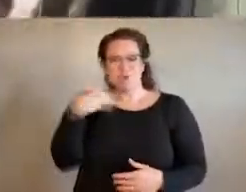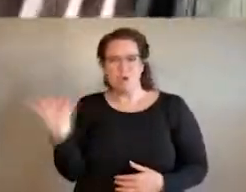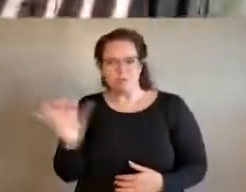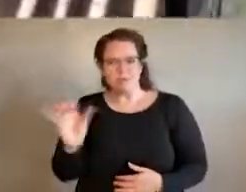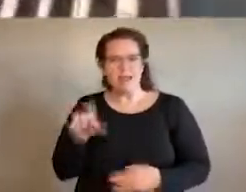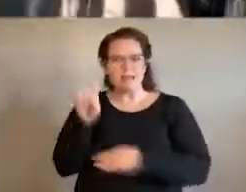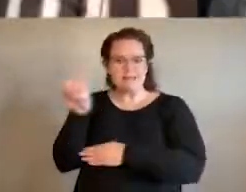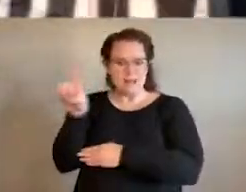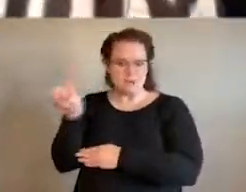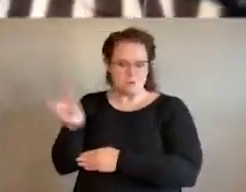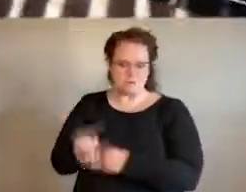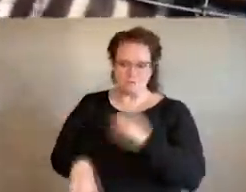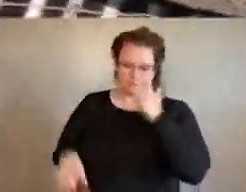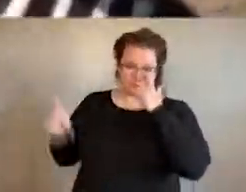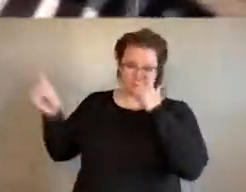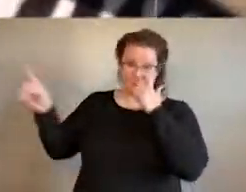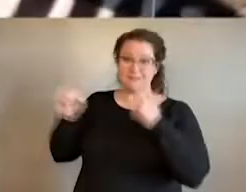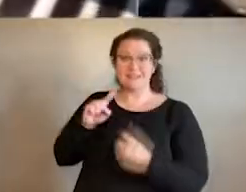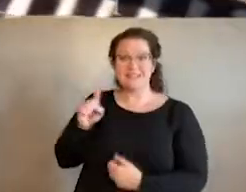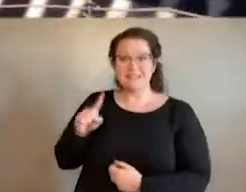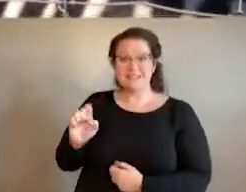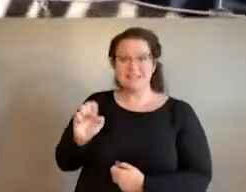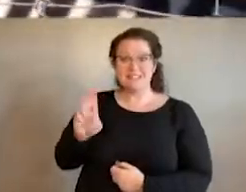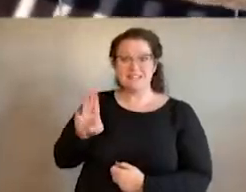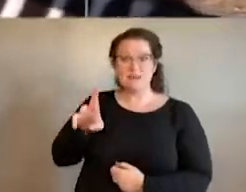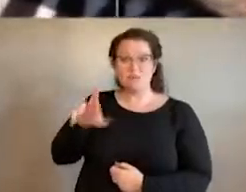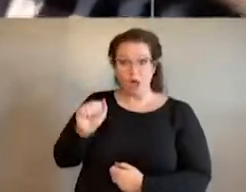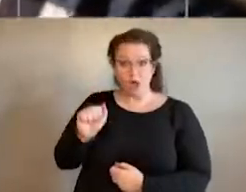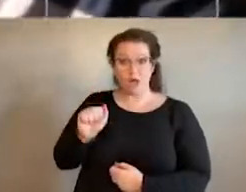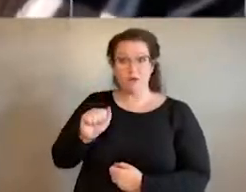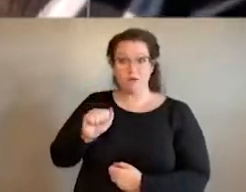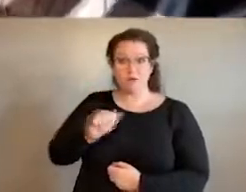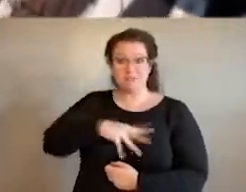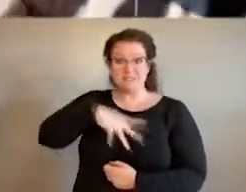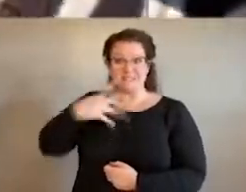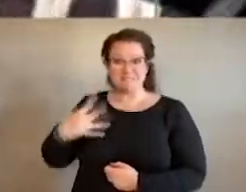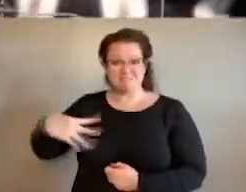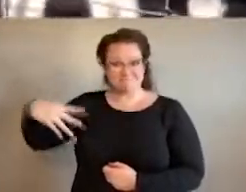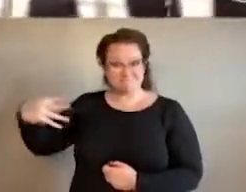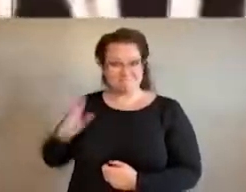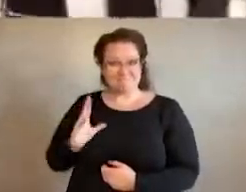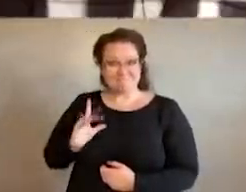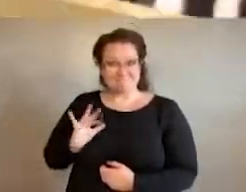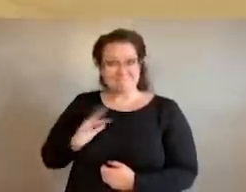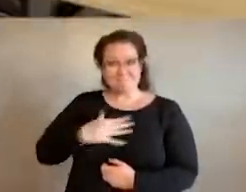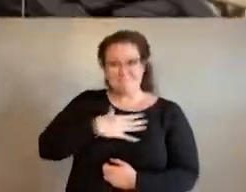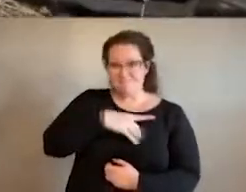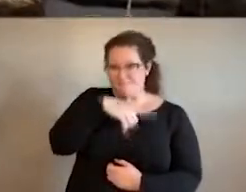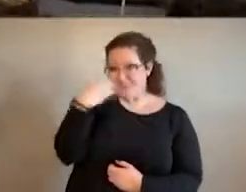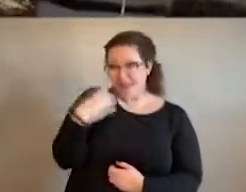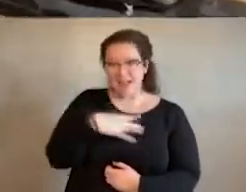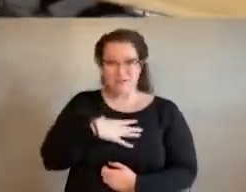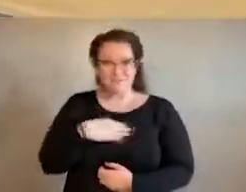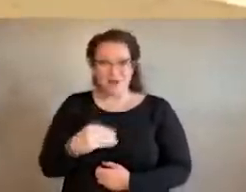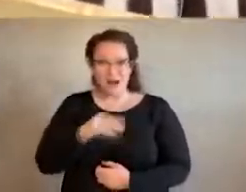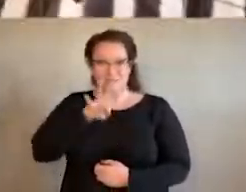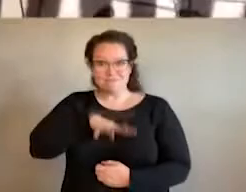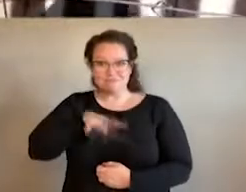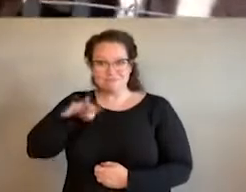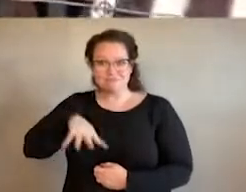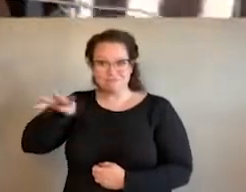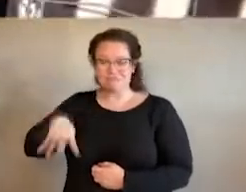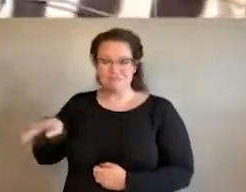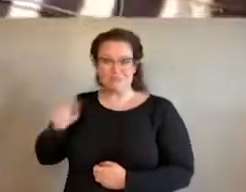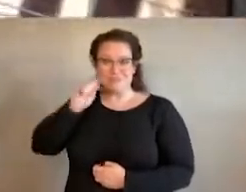is a Grant zebra. Hi, Joey. What's up, buddy? So zebras are pretty cool little animals, believe it or not.